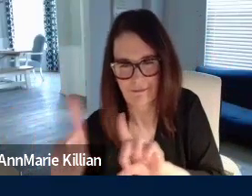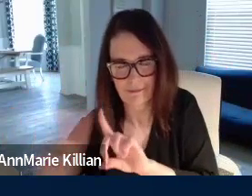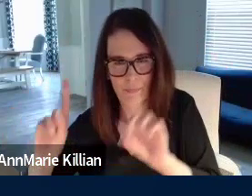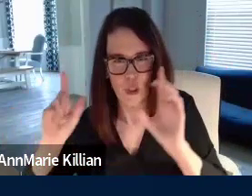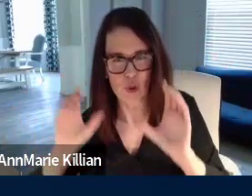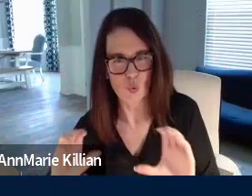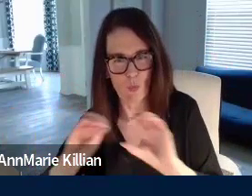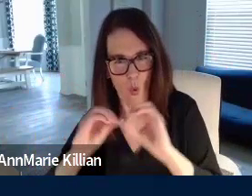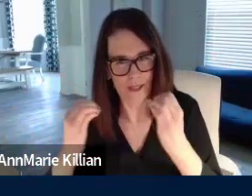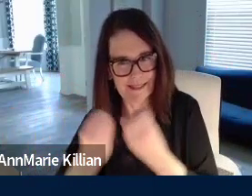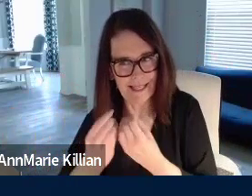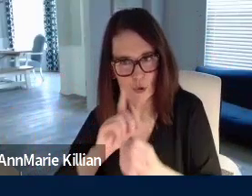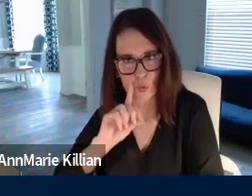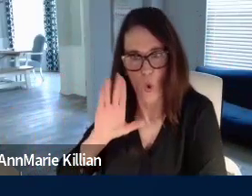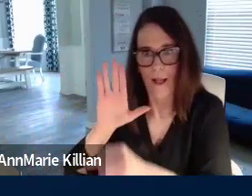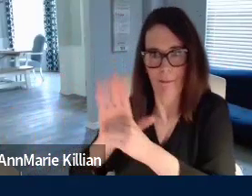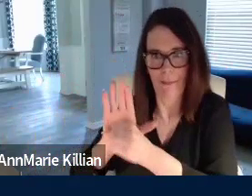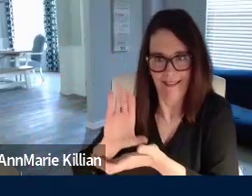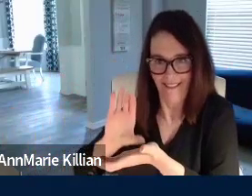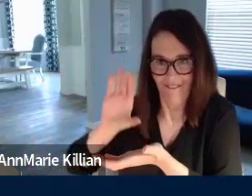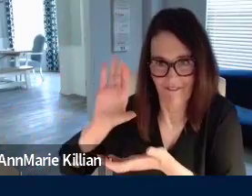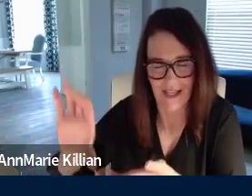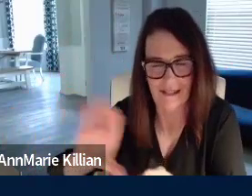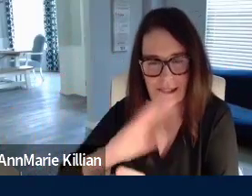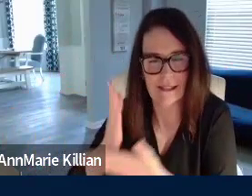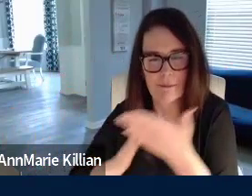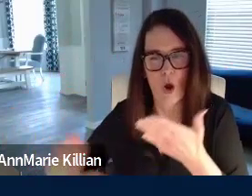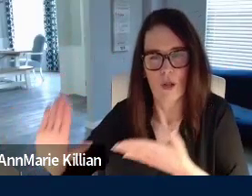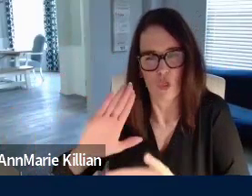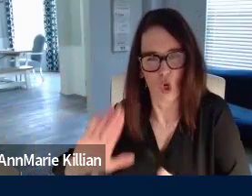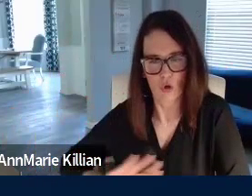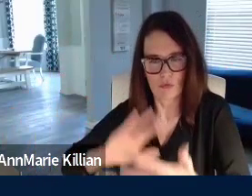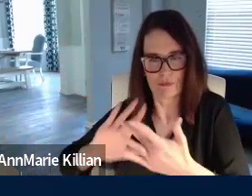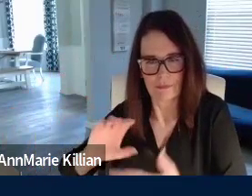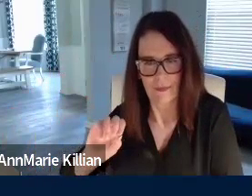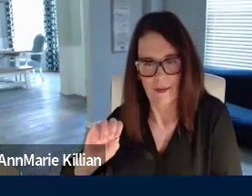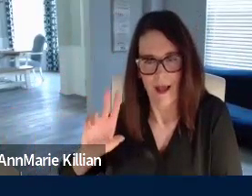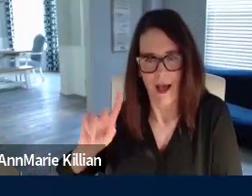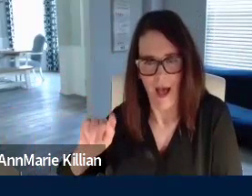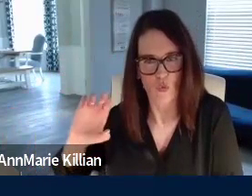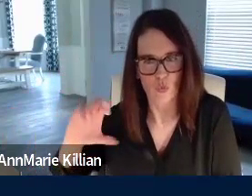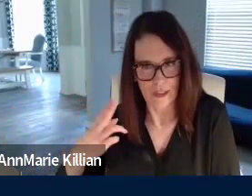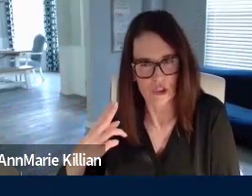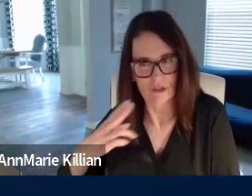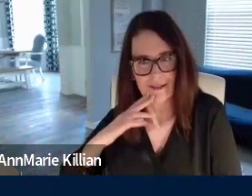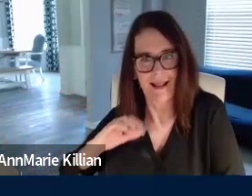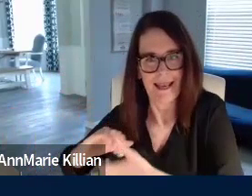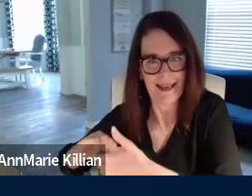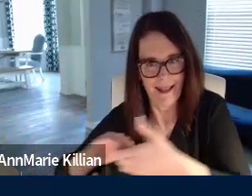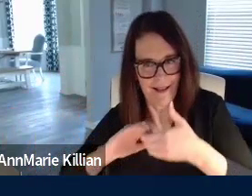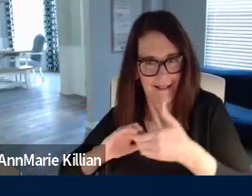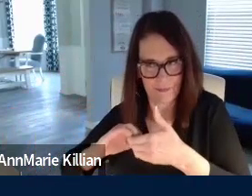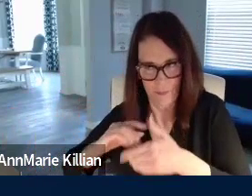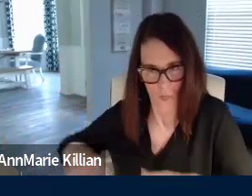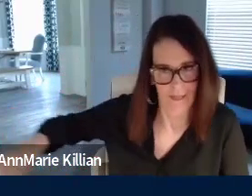really leverage the different consumer organizations who are committed and invested as part of the